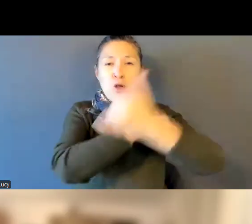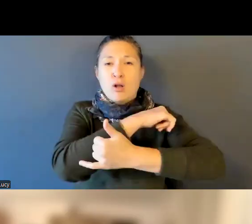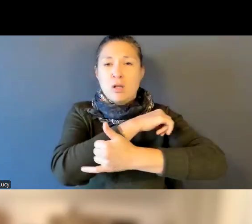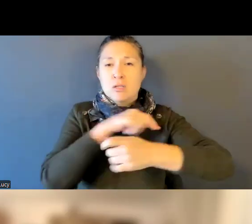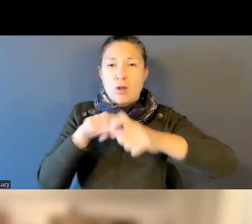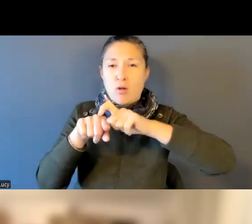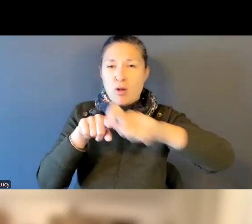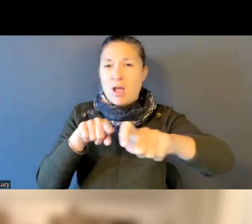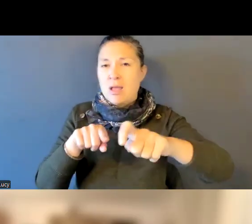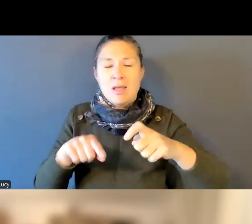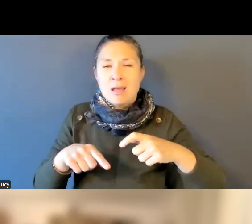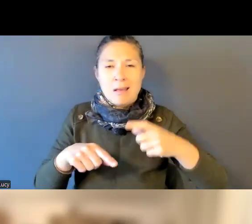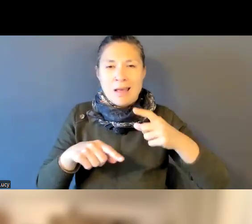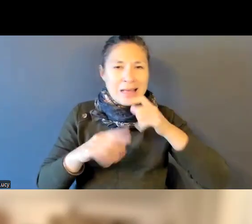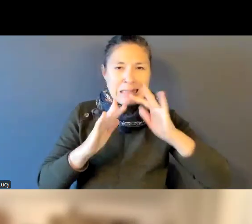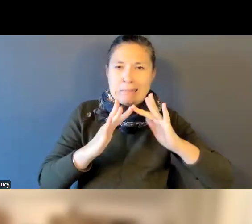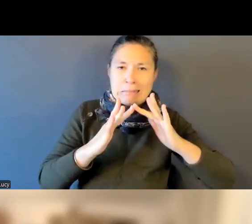stress the bandwidth.